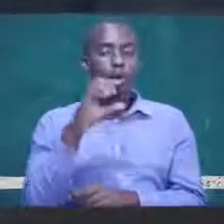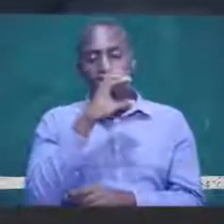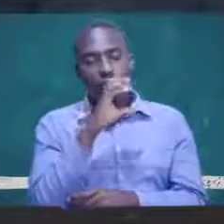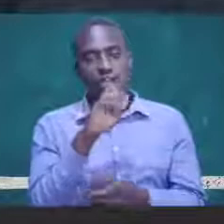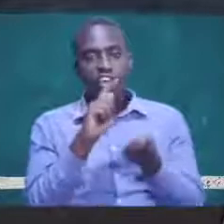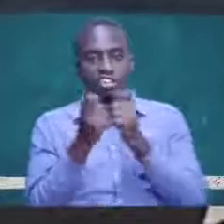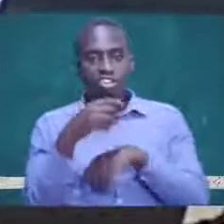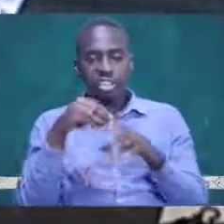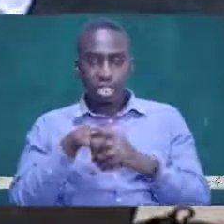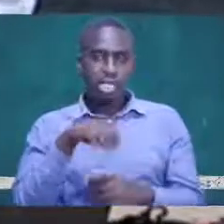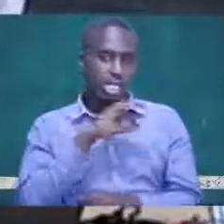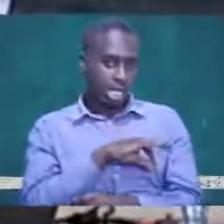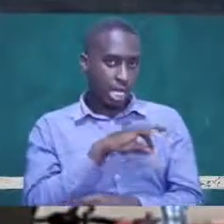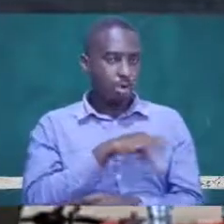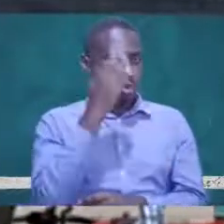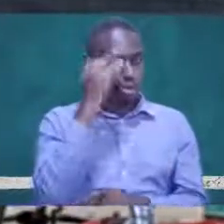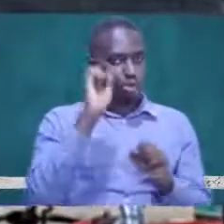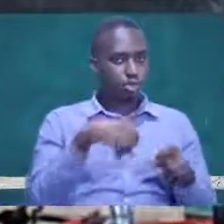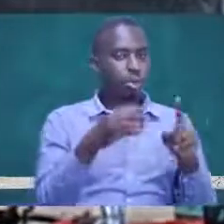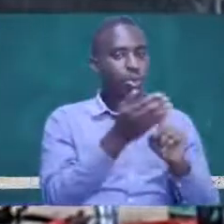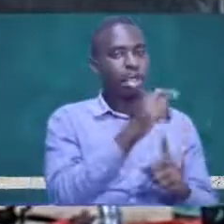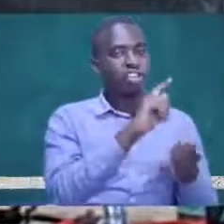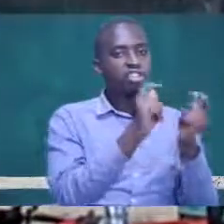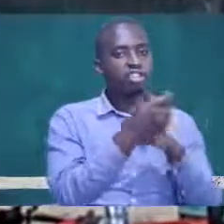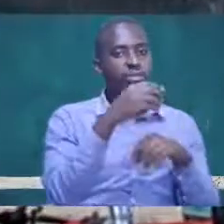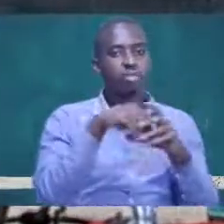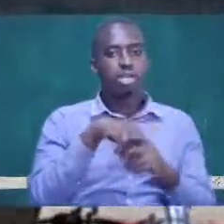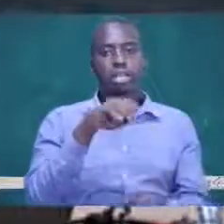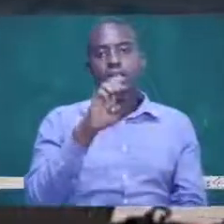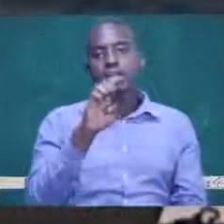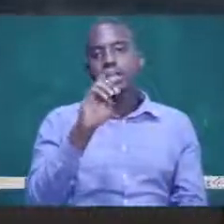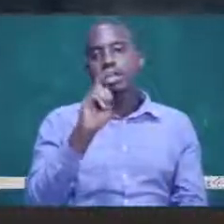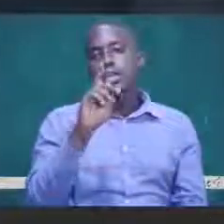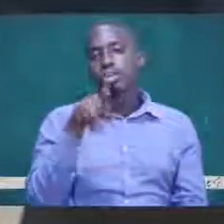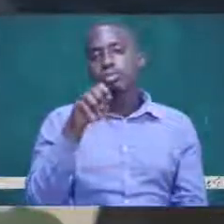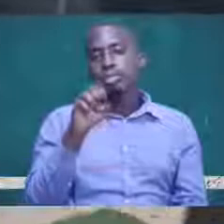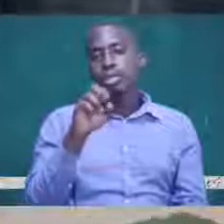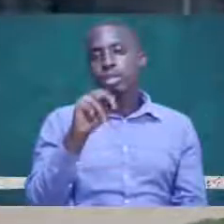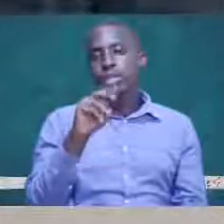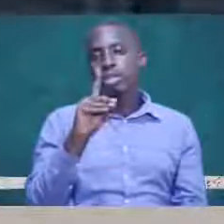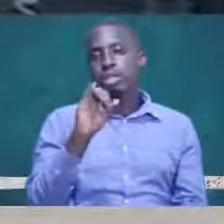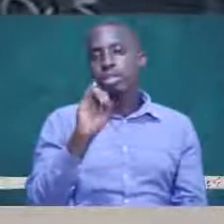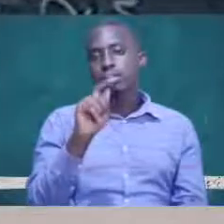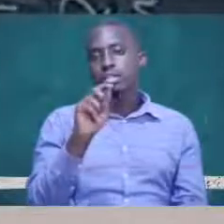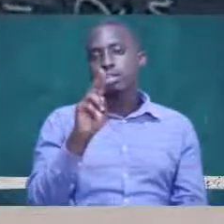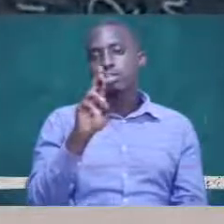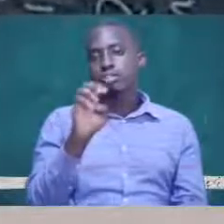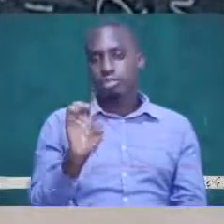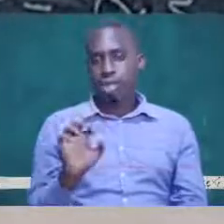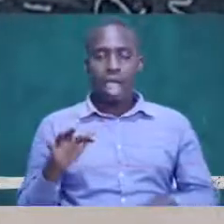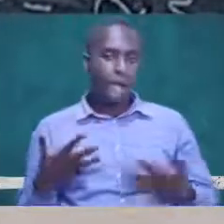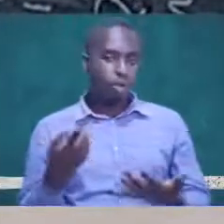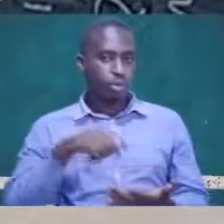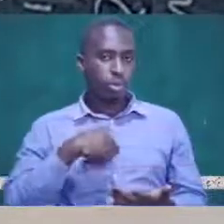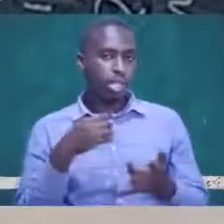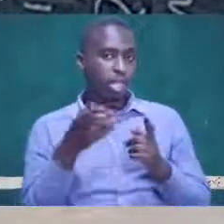income to get a change in expenditure. And how do we get the change in income? How do we get a change?